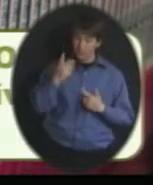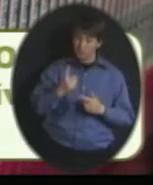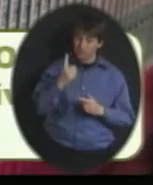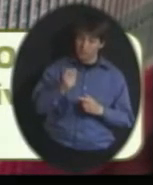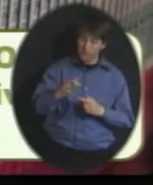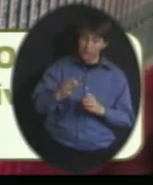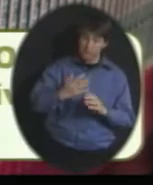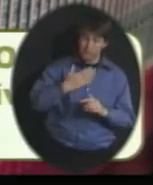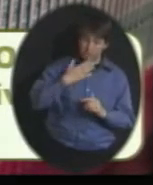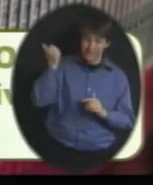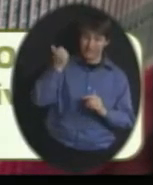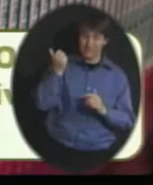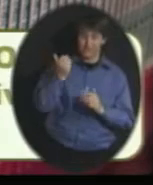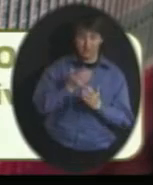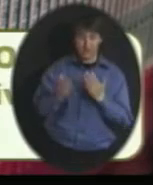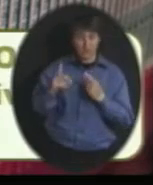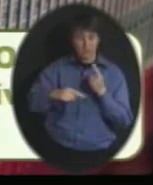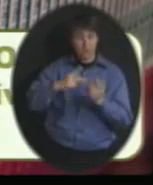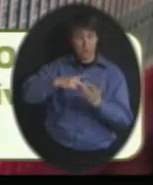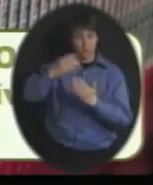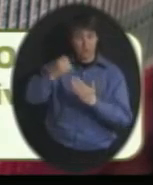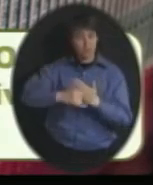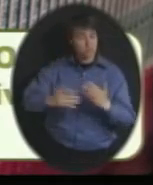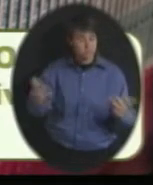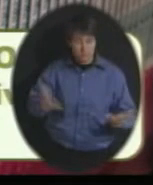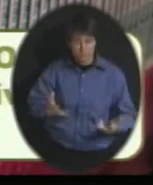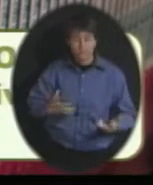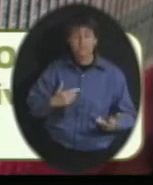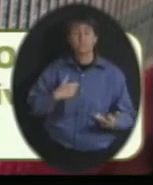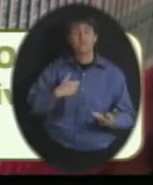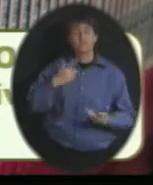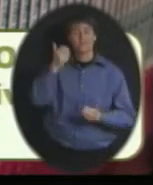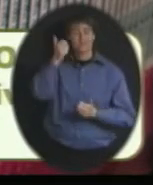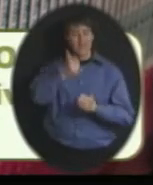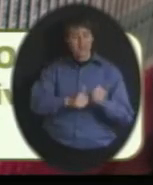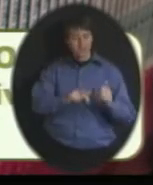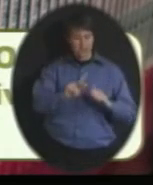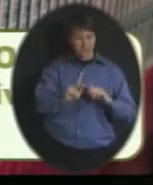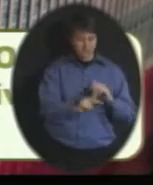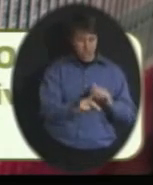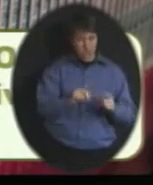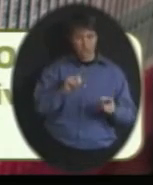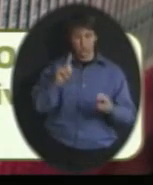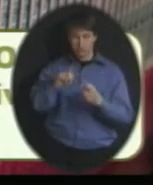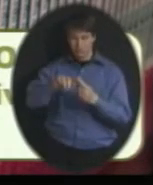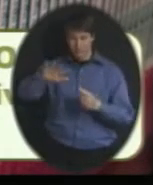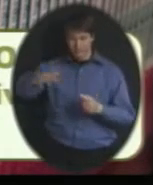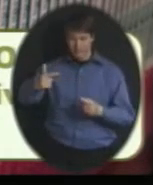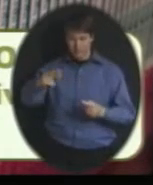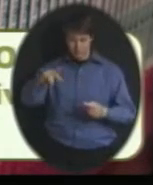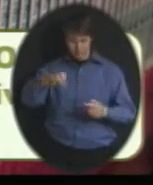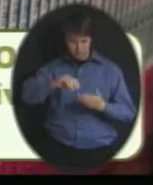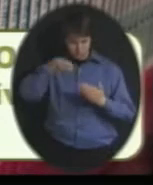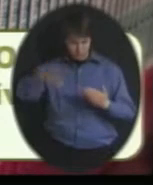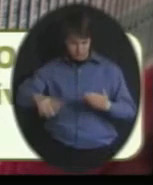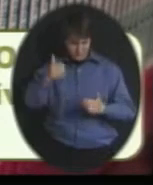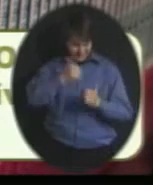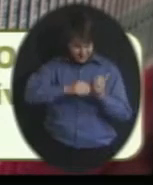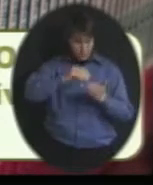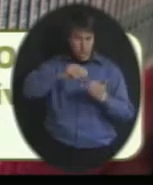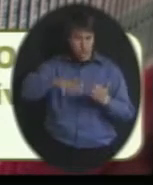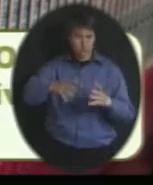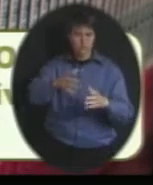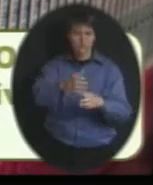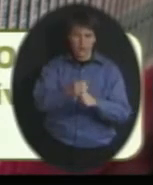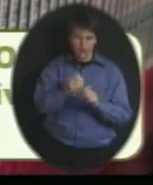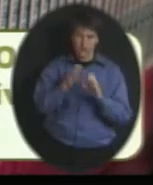best things about this whole project is that every kindergarten through 5th grade student received a book. And it